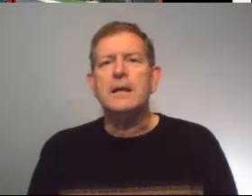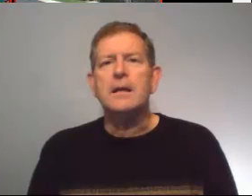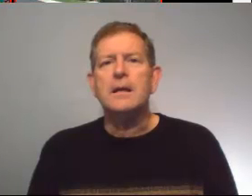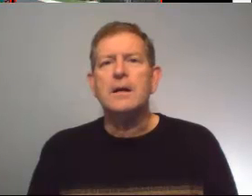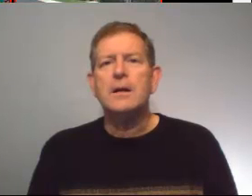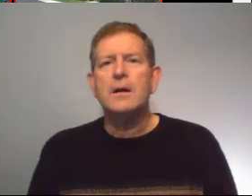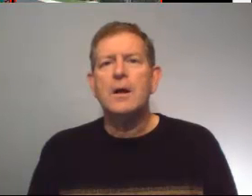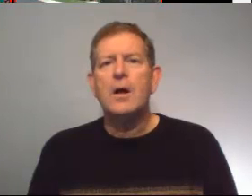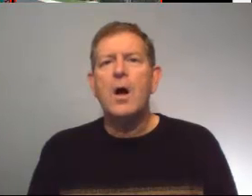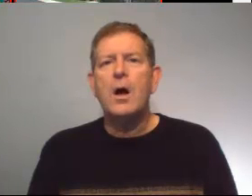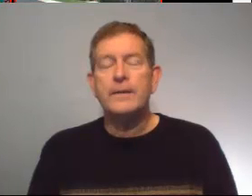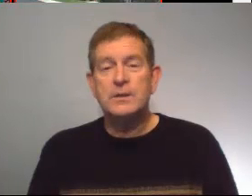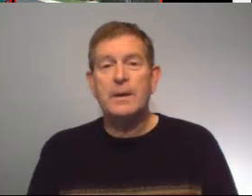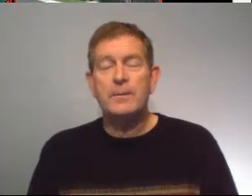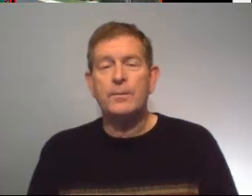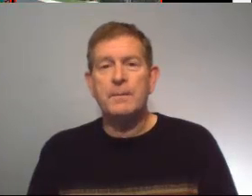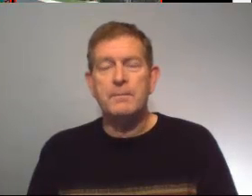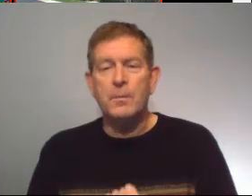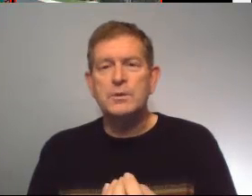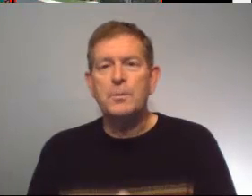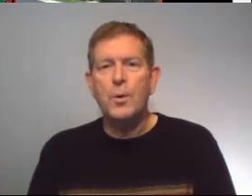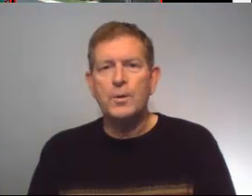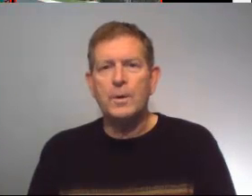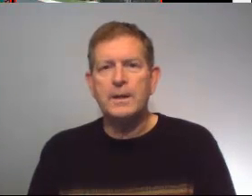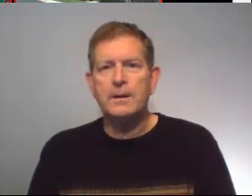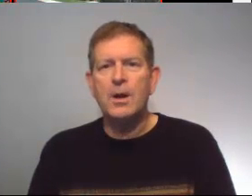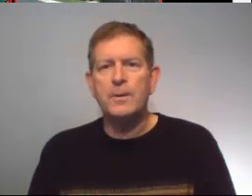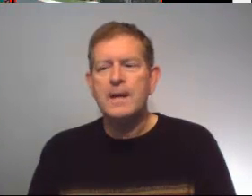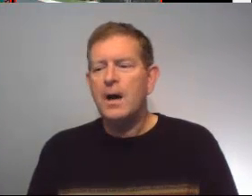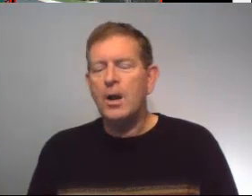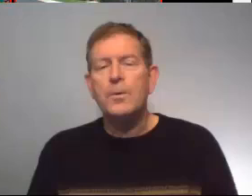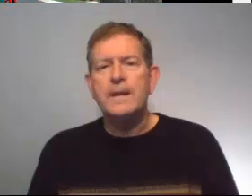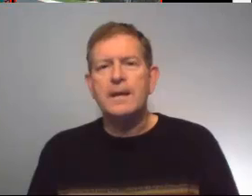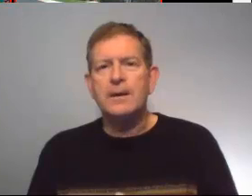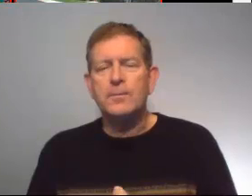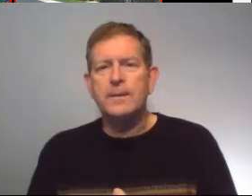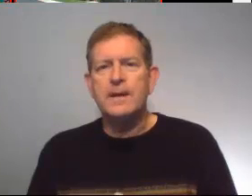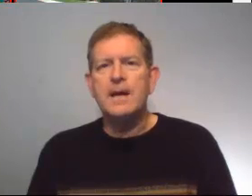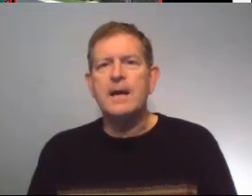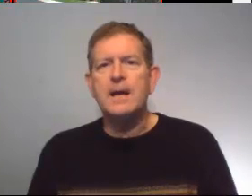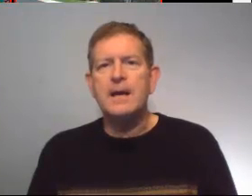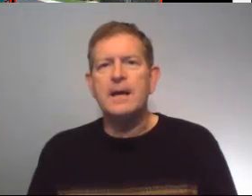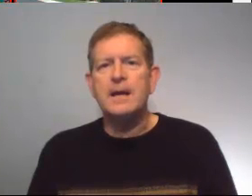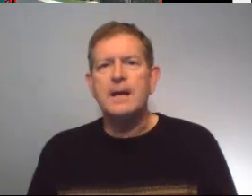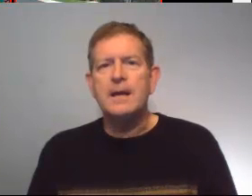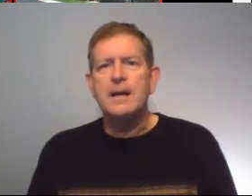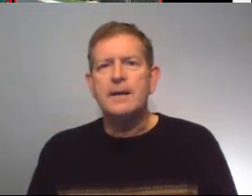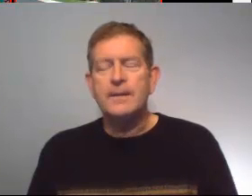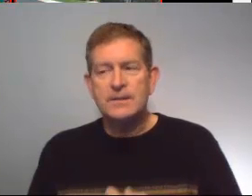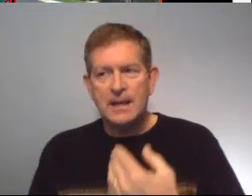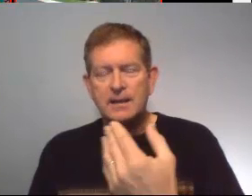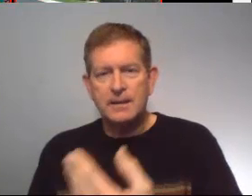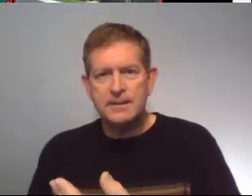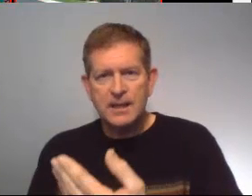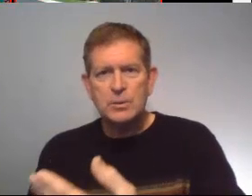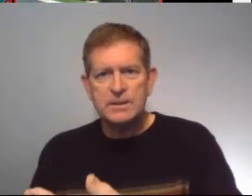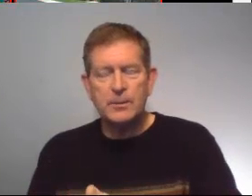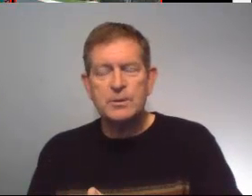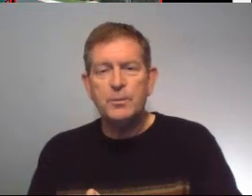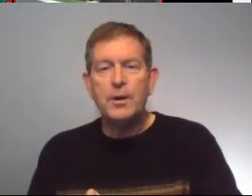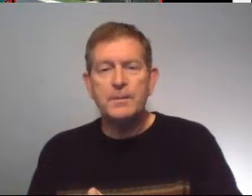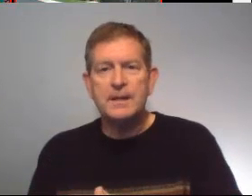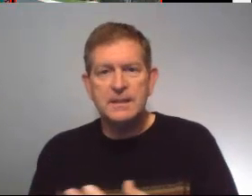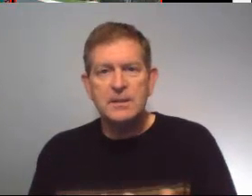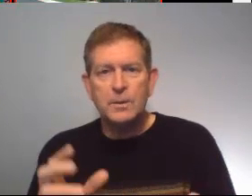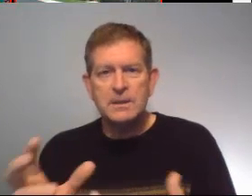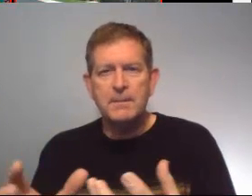E. This is probably the most important one here, along with E. This next one is the